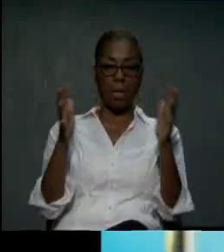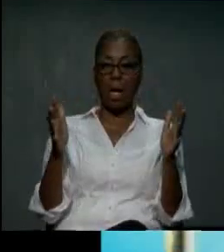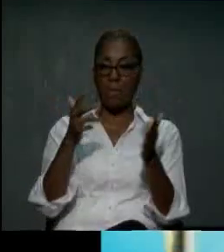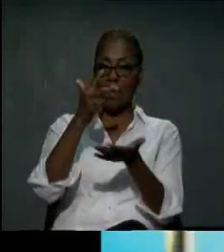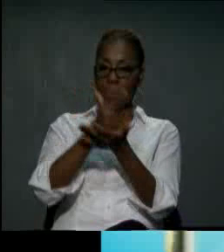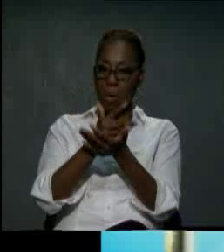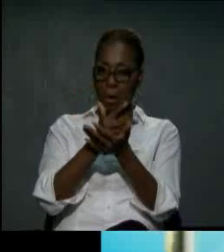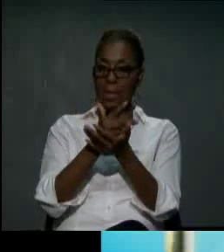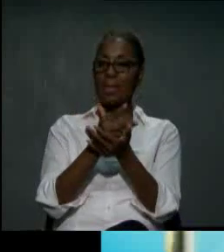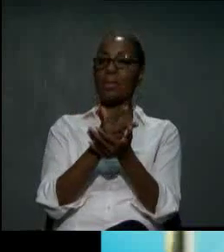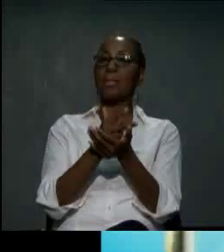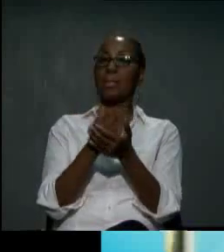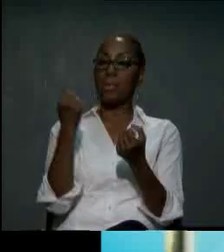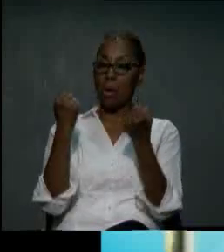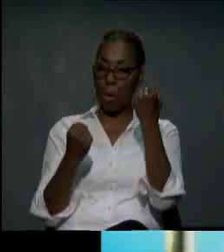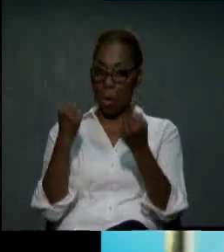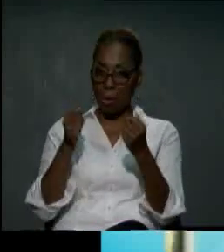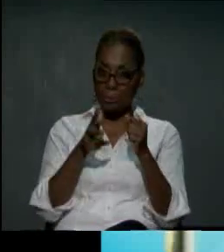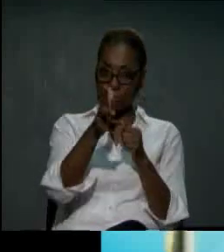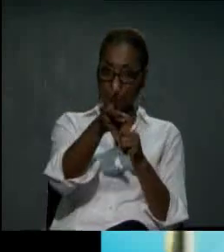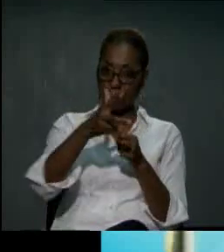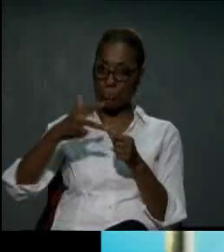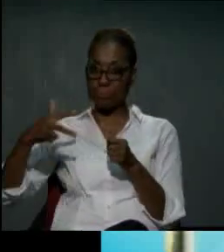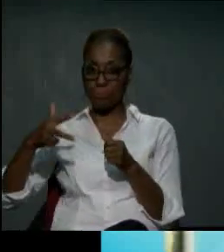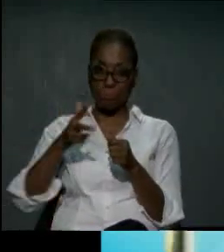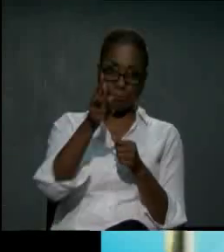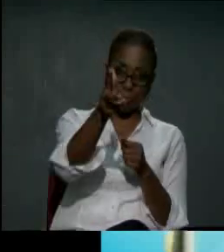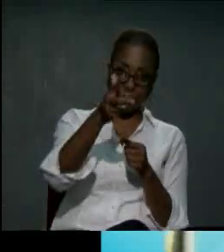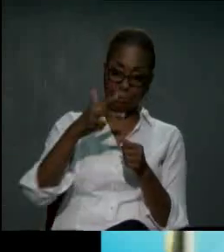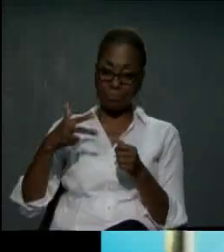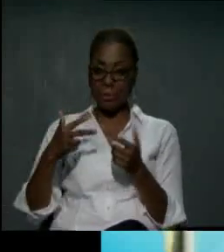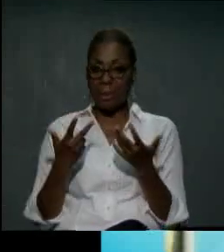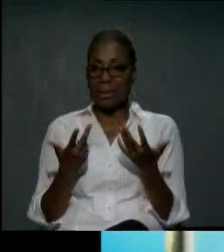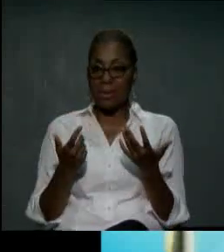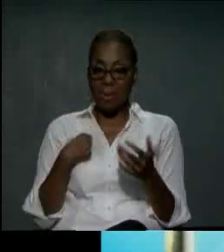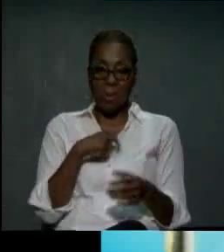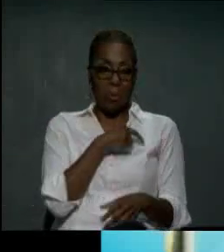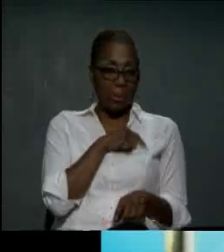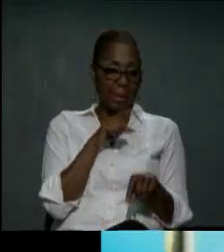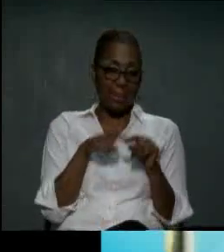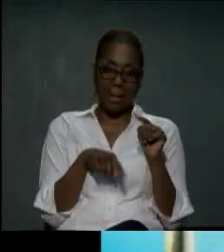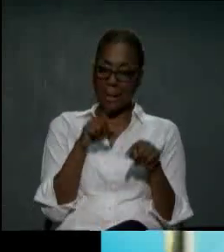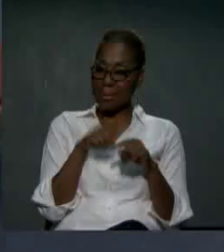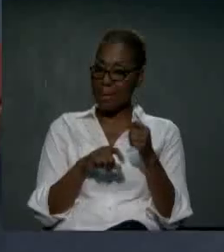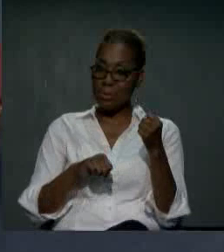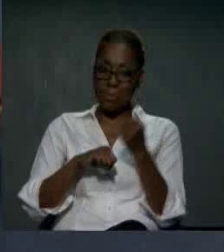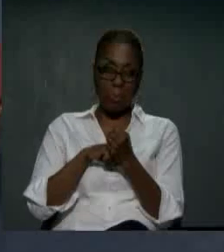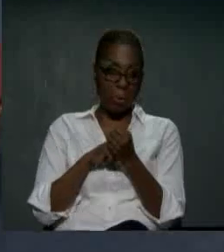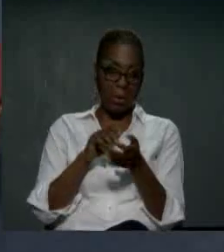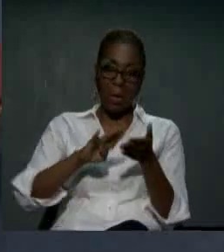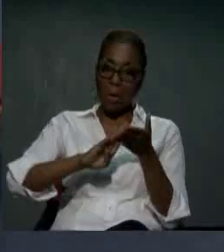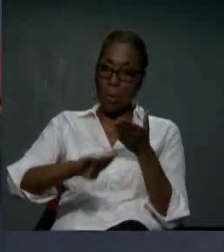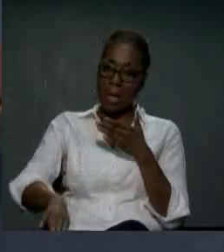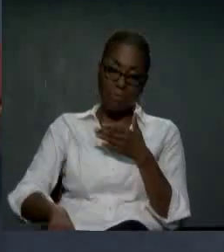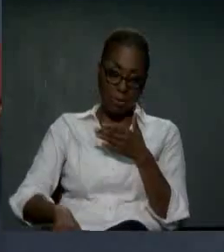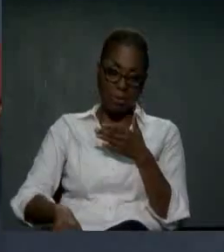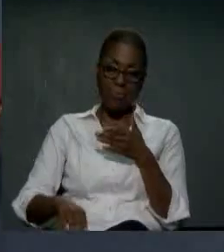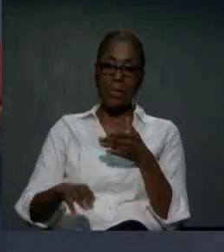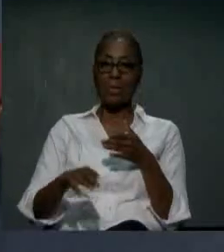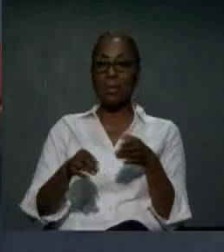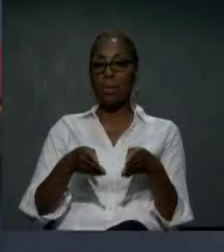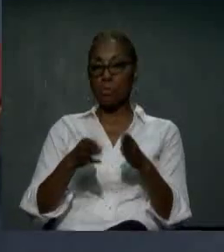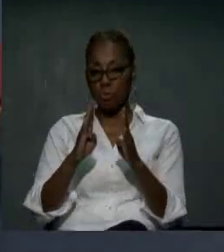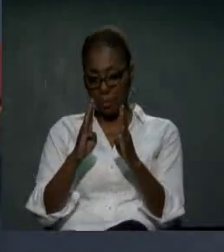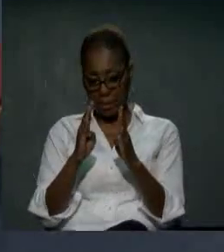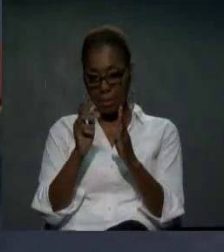spaces. They got cars maneuvering in and out. And in all good conscience, we just could not support a waiver of boundary street ordinance in